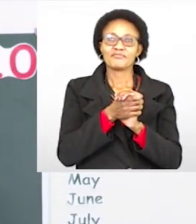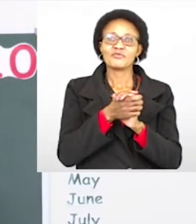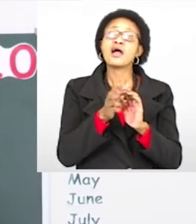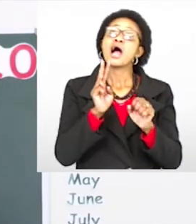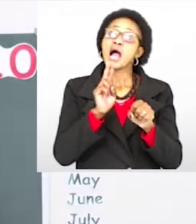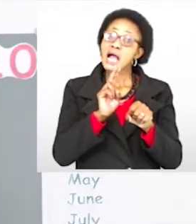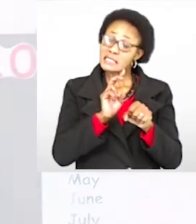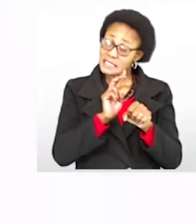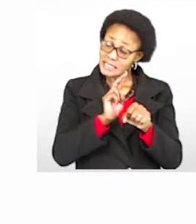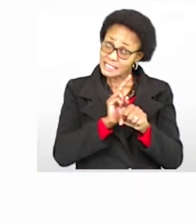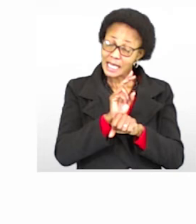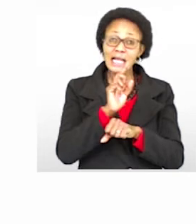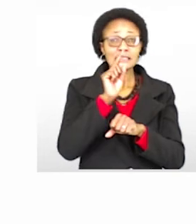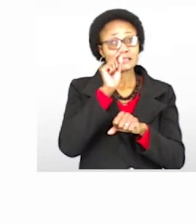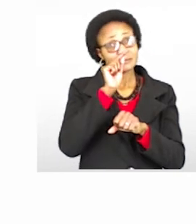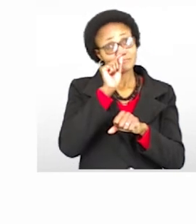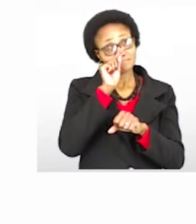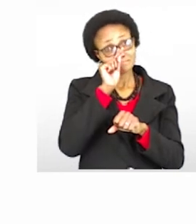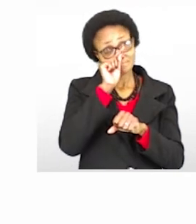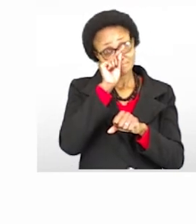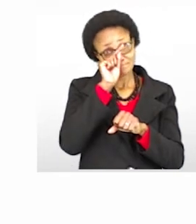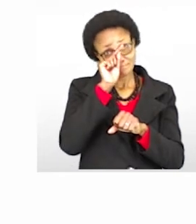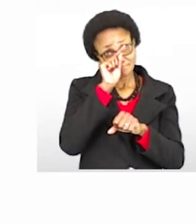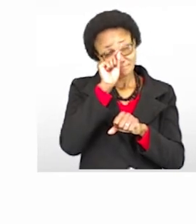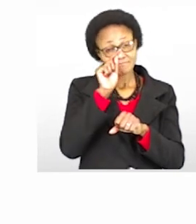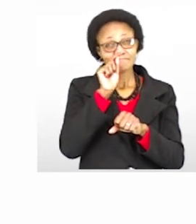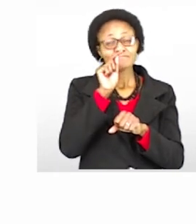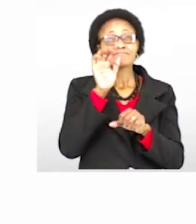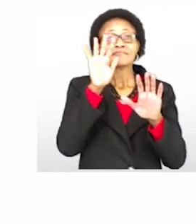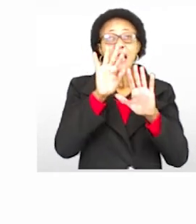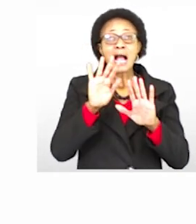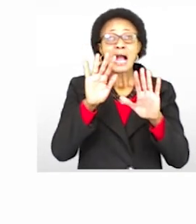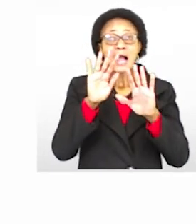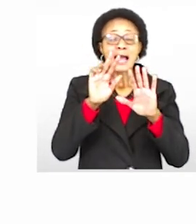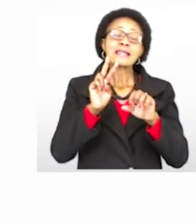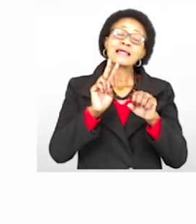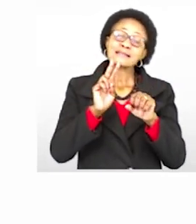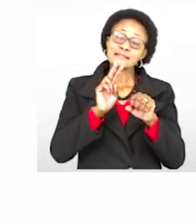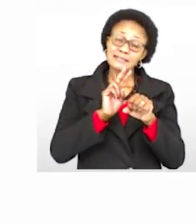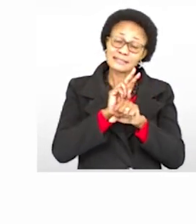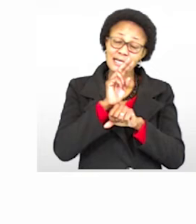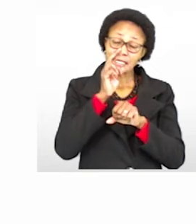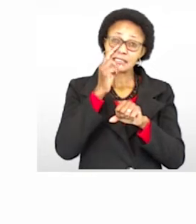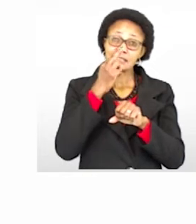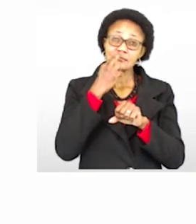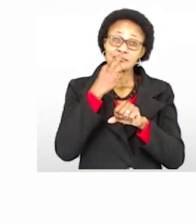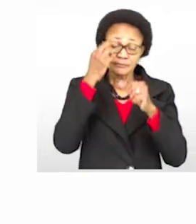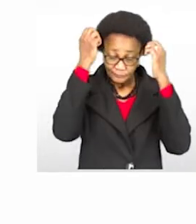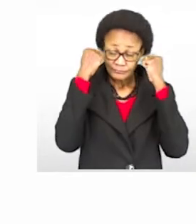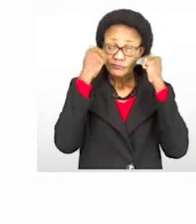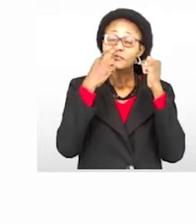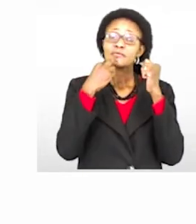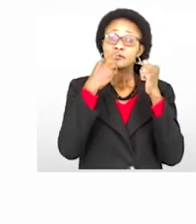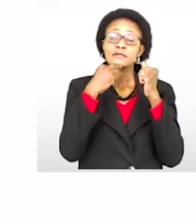instruction. So our booklet said, color the second hat red, or the second item